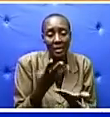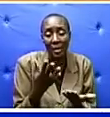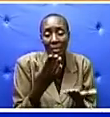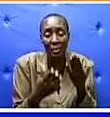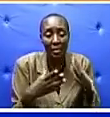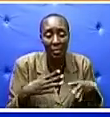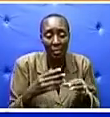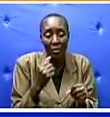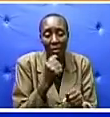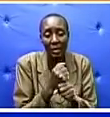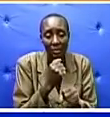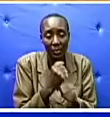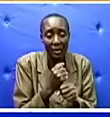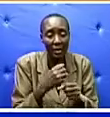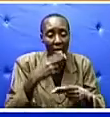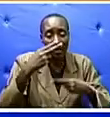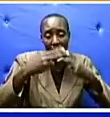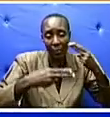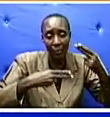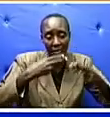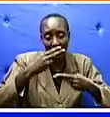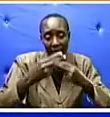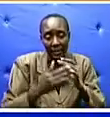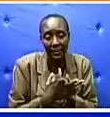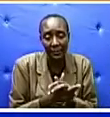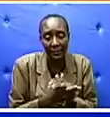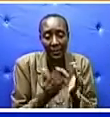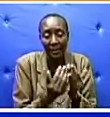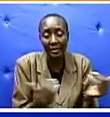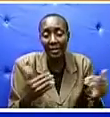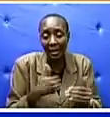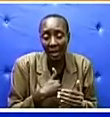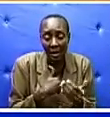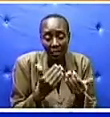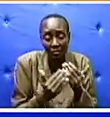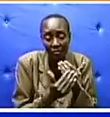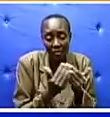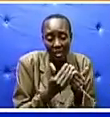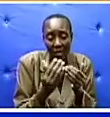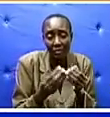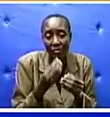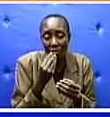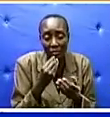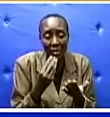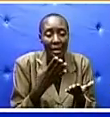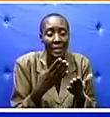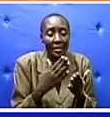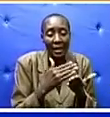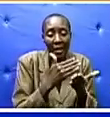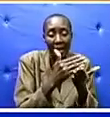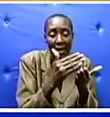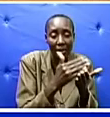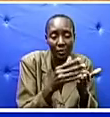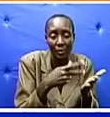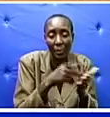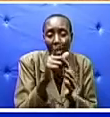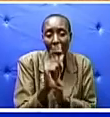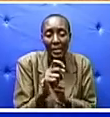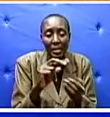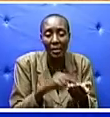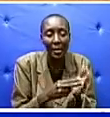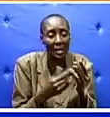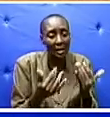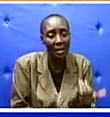hotel industry, you know, and stuff, you know, you have children to feed, you have rent to pay. Mm. So you reach a point where you're